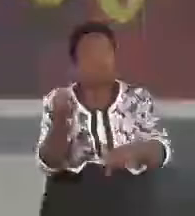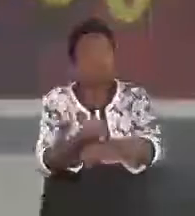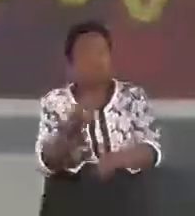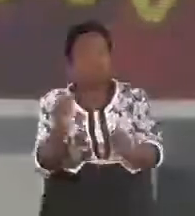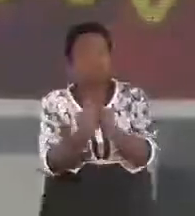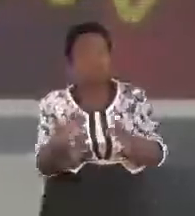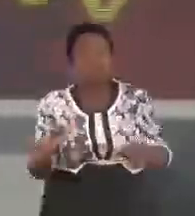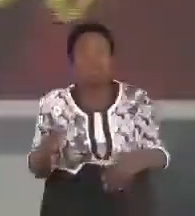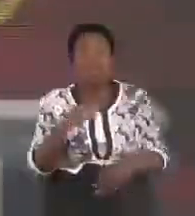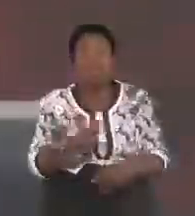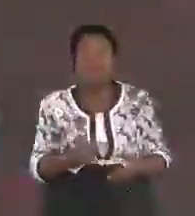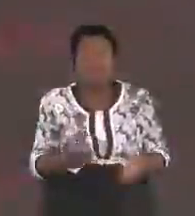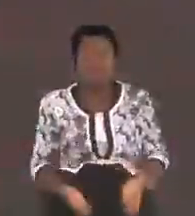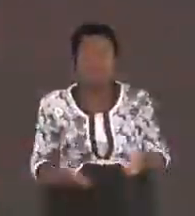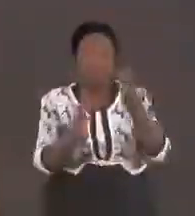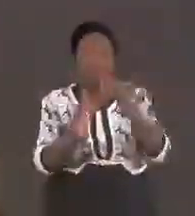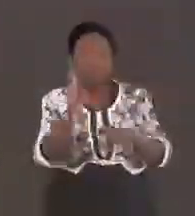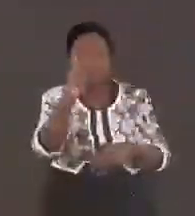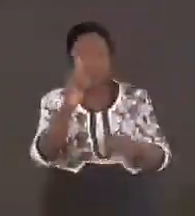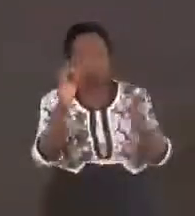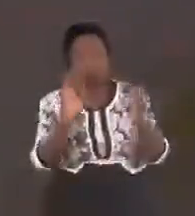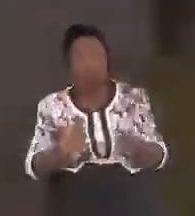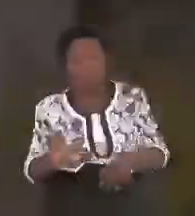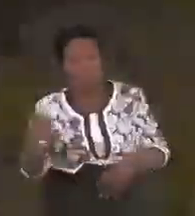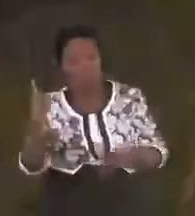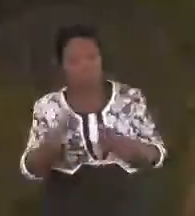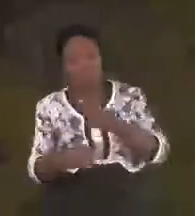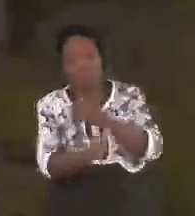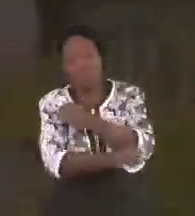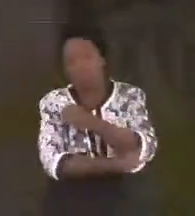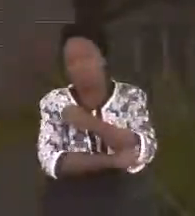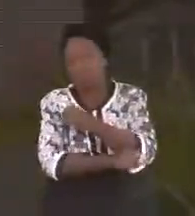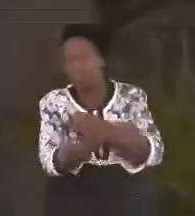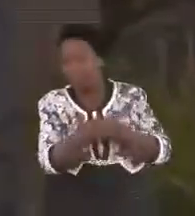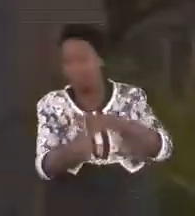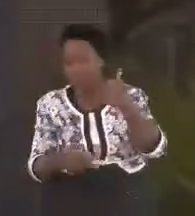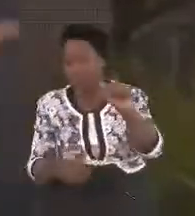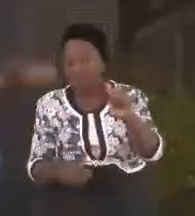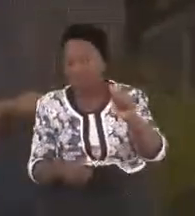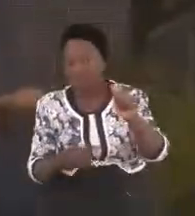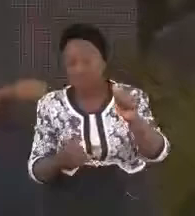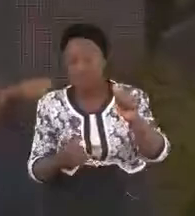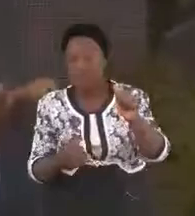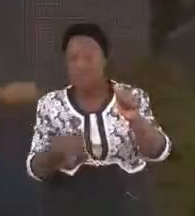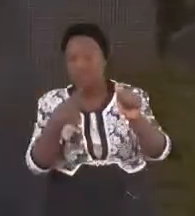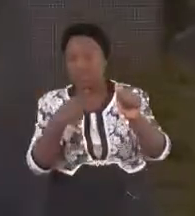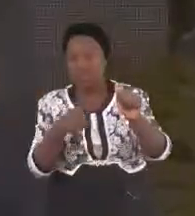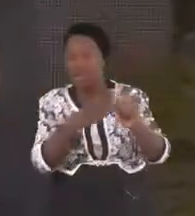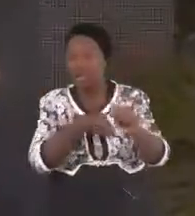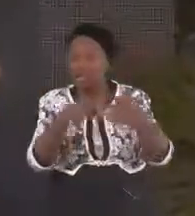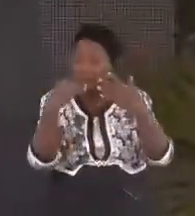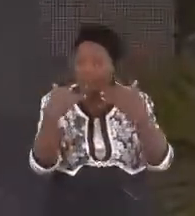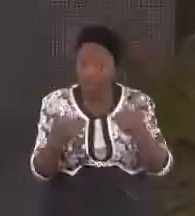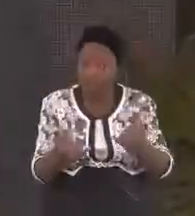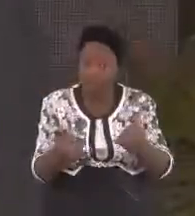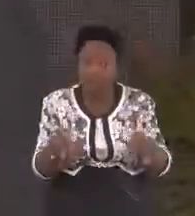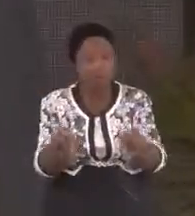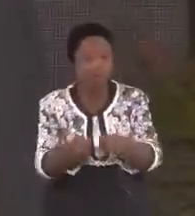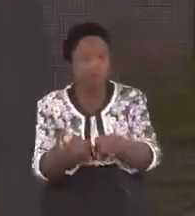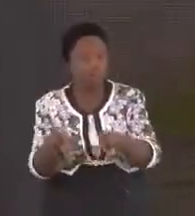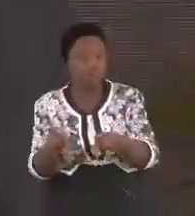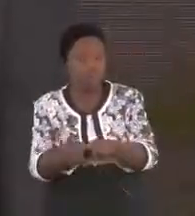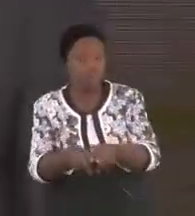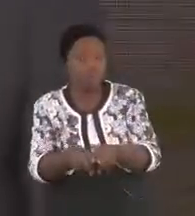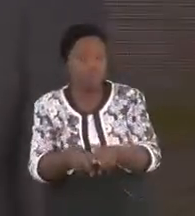children unto Abraham." And then in verse 10, it says, "And now also the